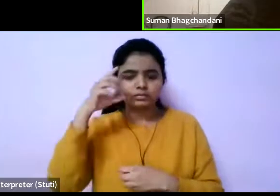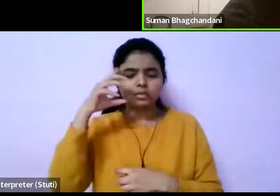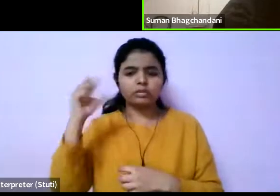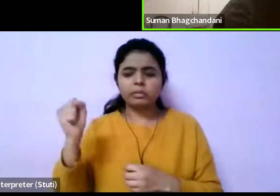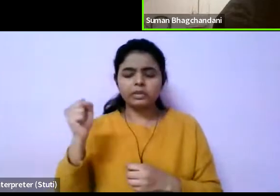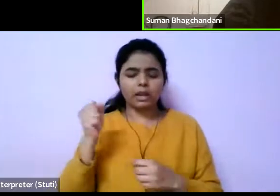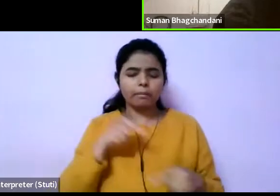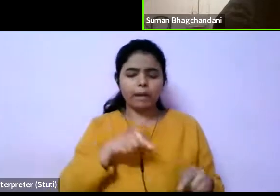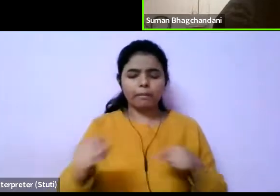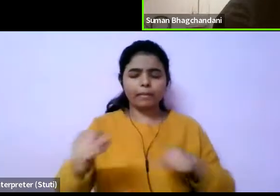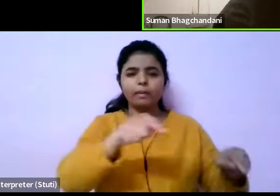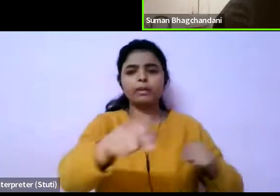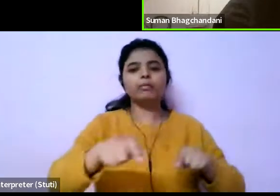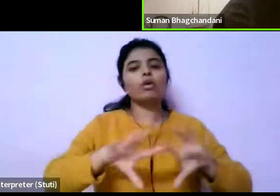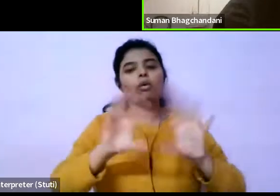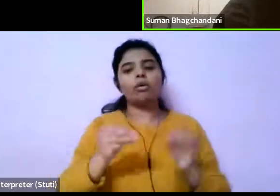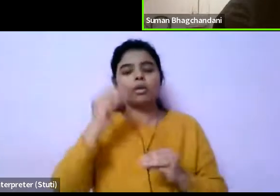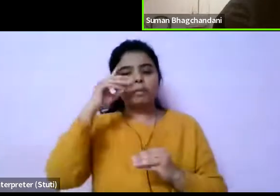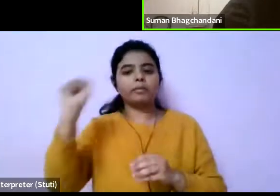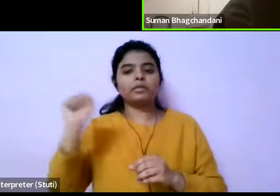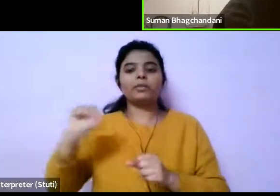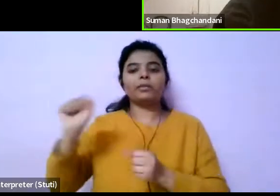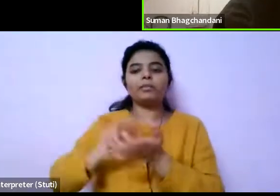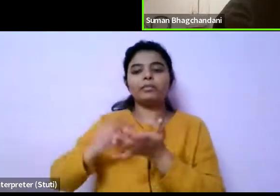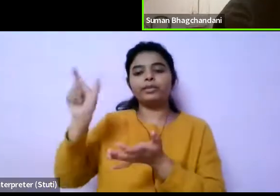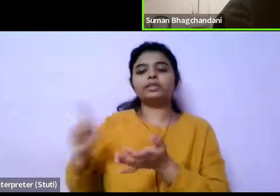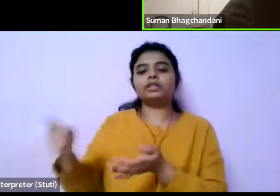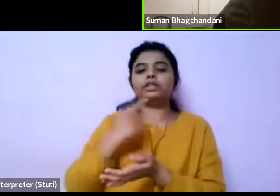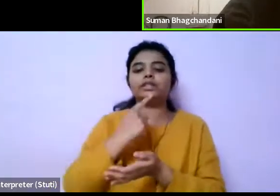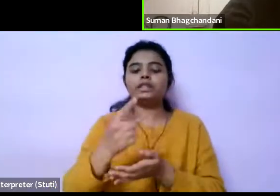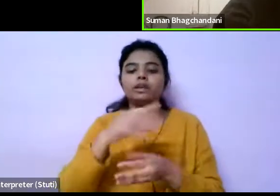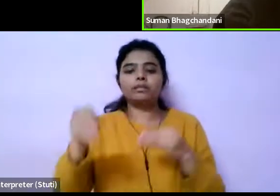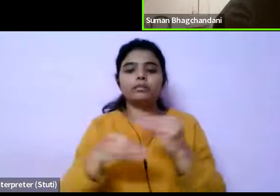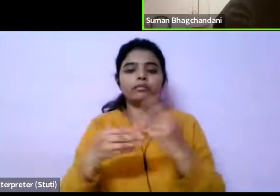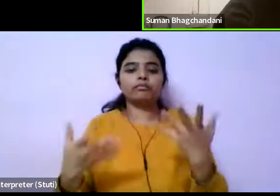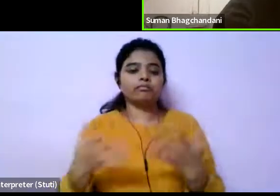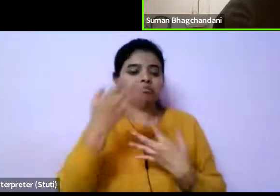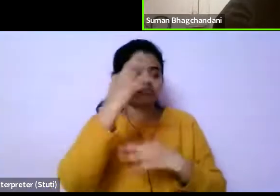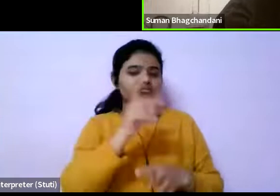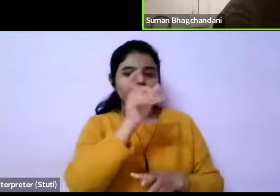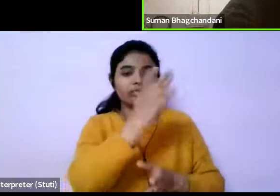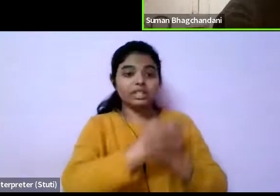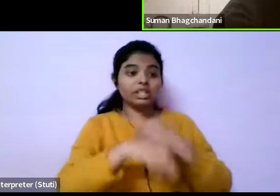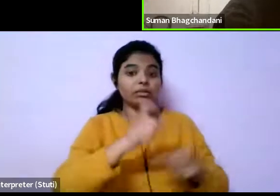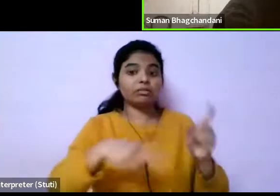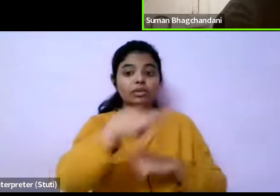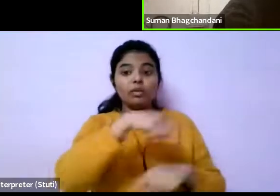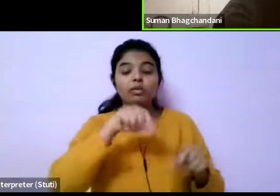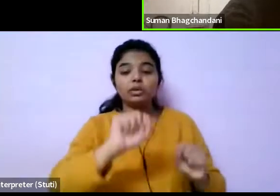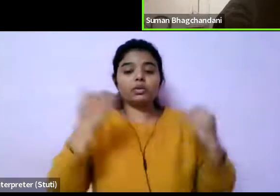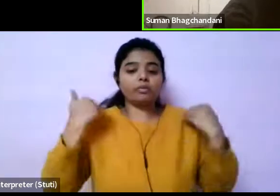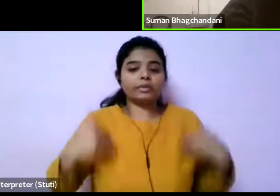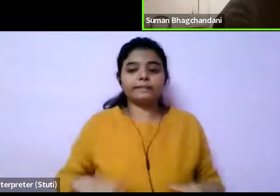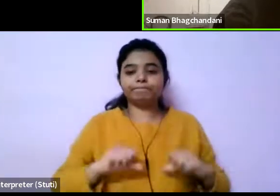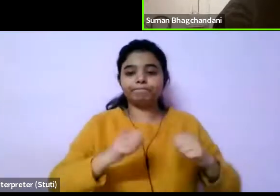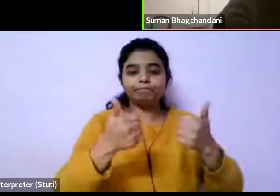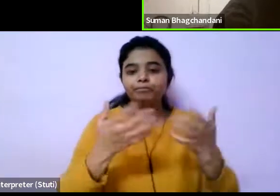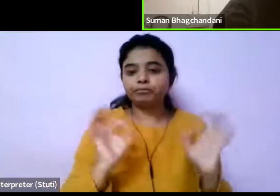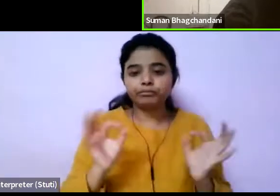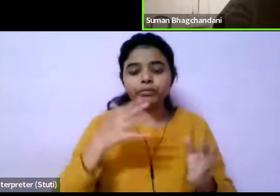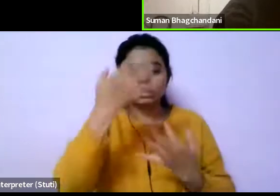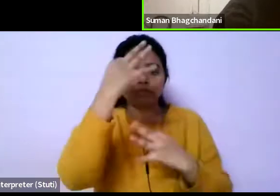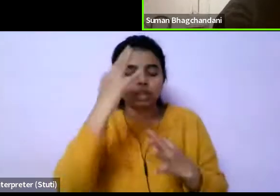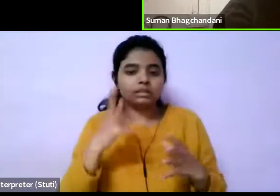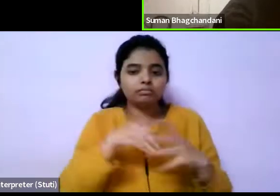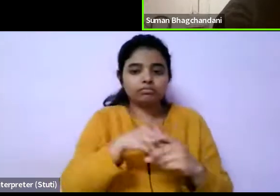point. Nagaraj further says that since dancers with disability often attempt to compensate for the absence of physical ability, they